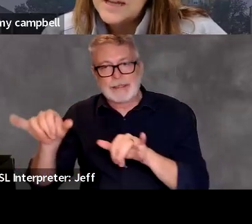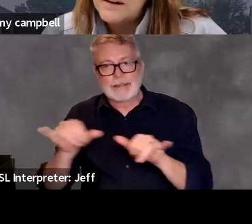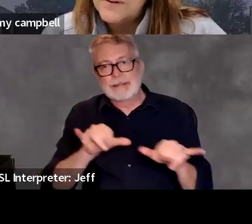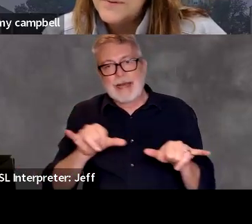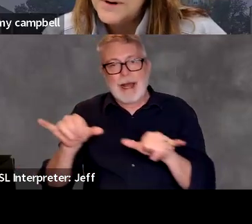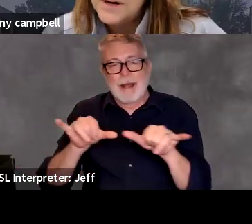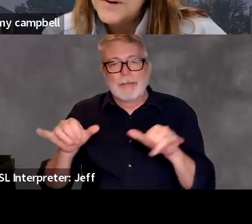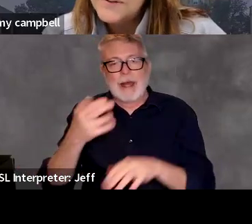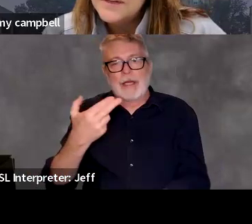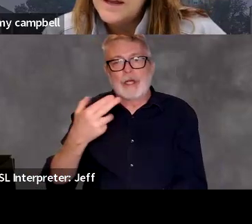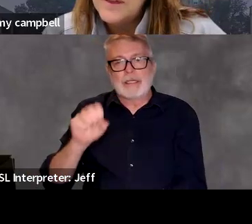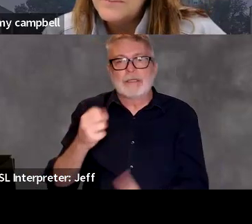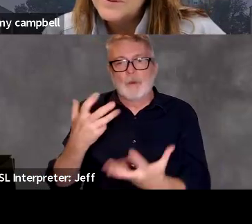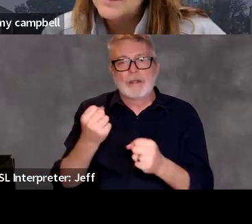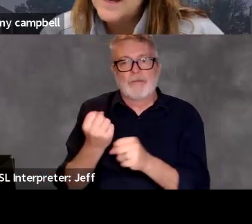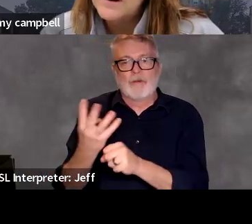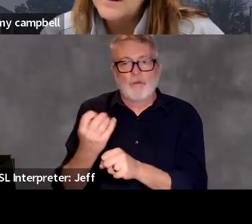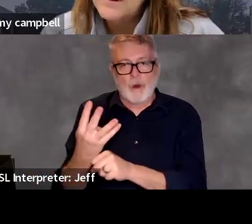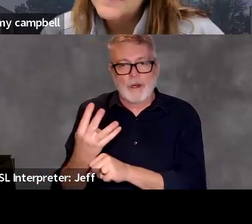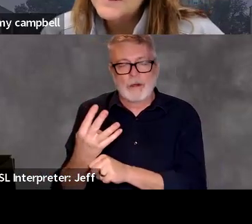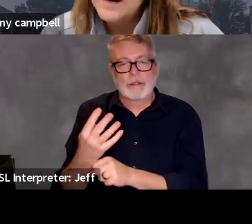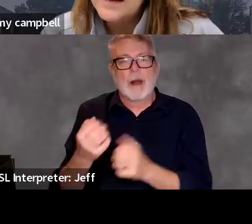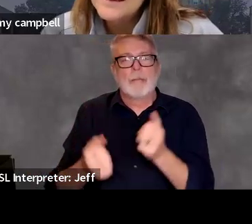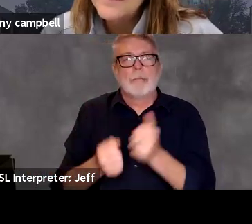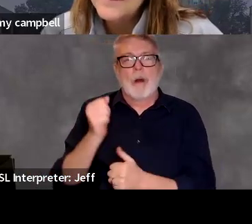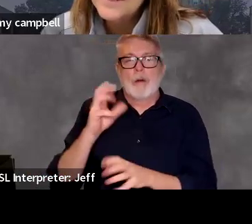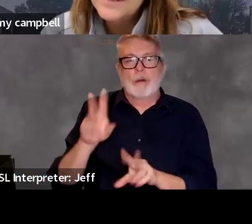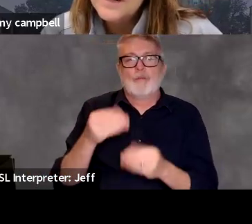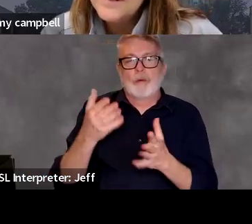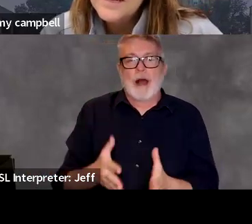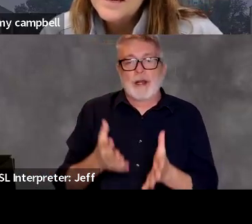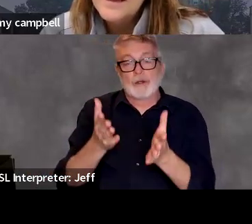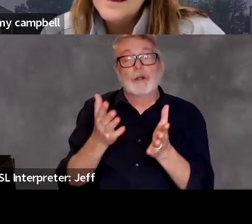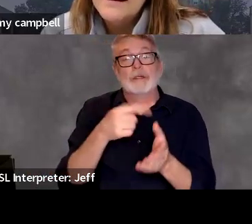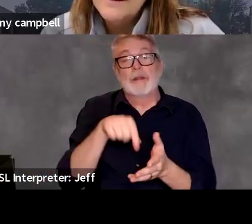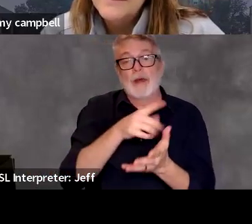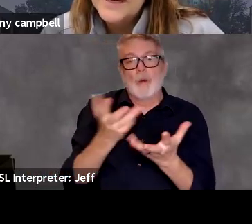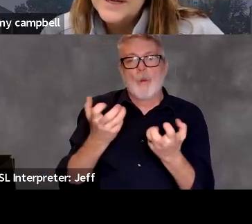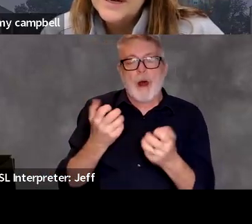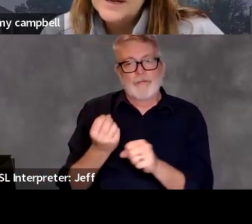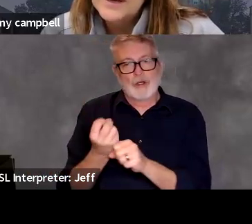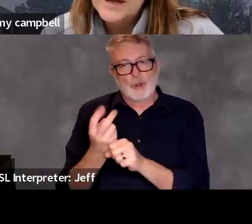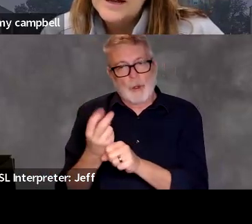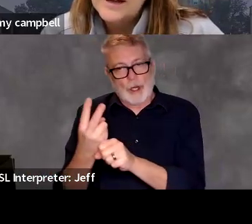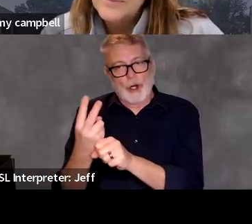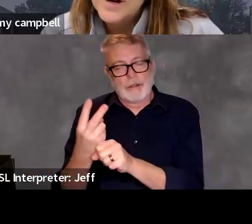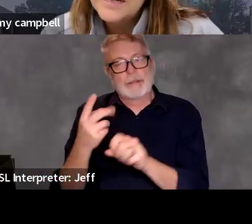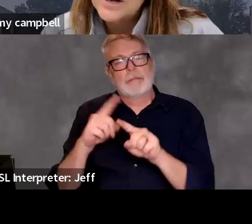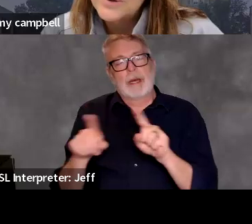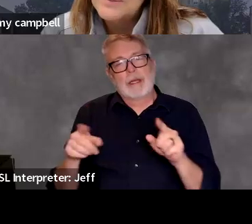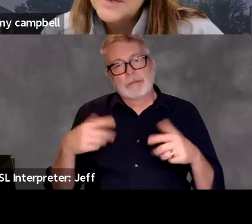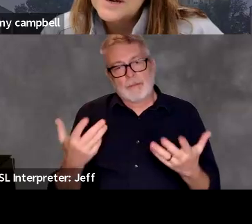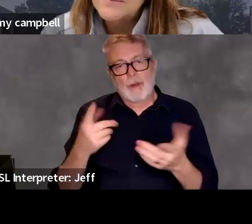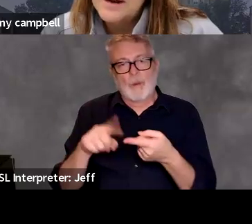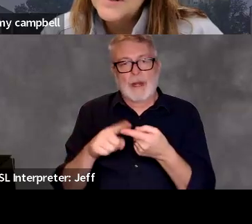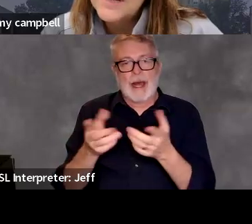HHS wants that every 4 years. I think most provider groups were asking for 2 years. But when I